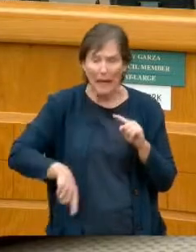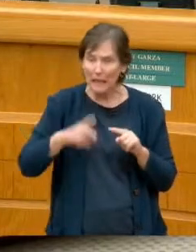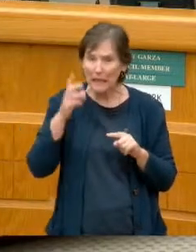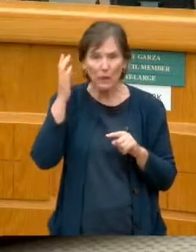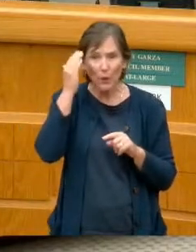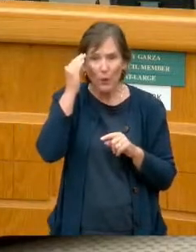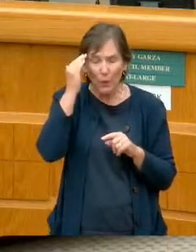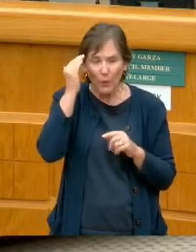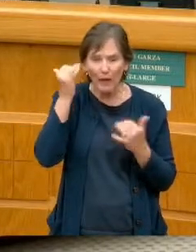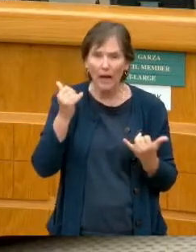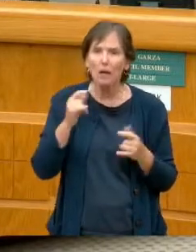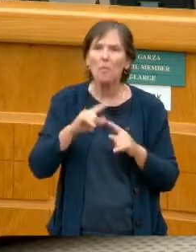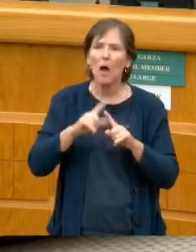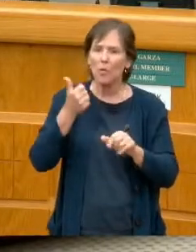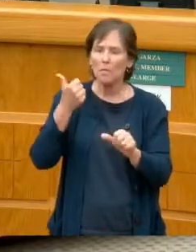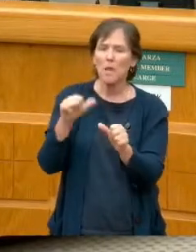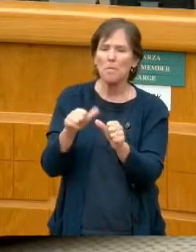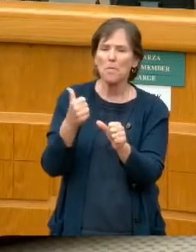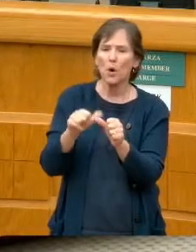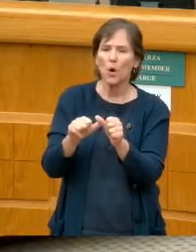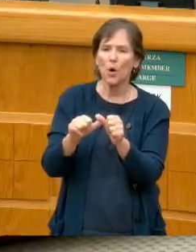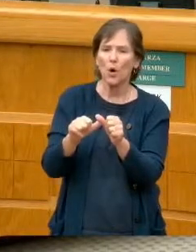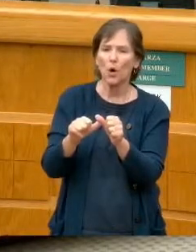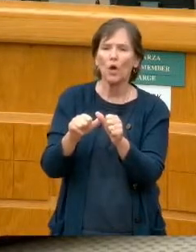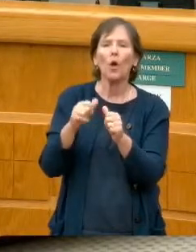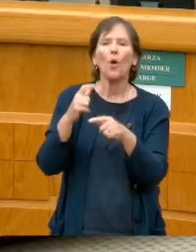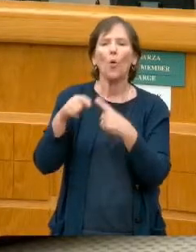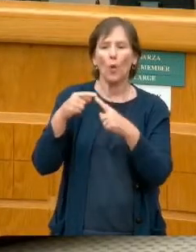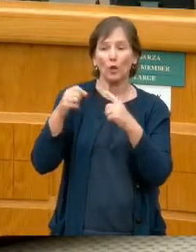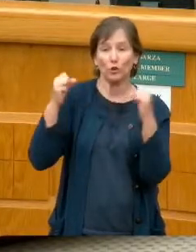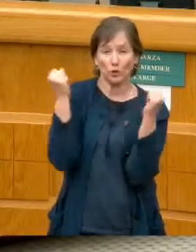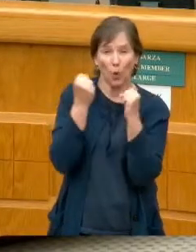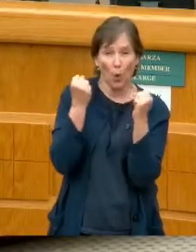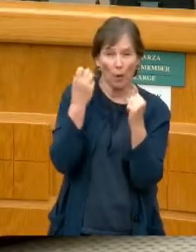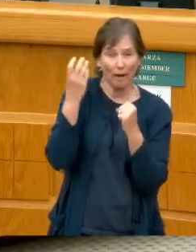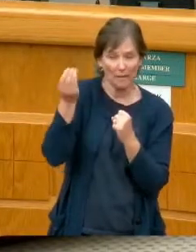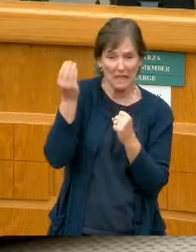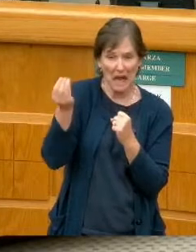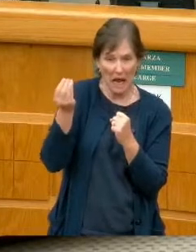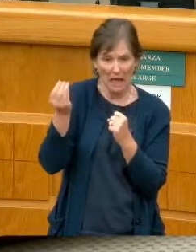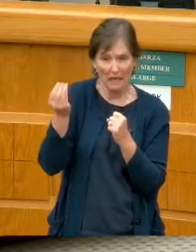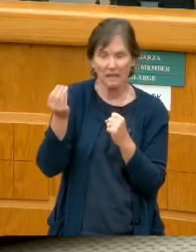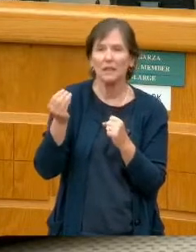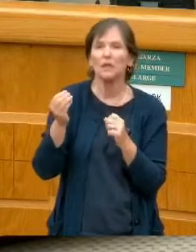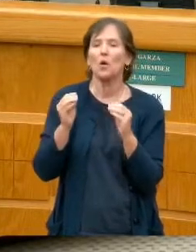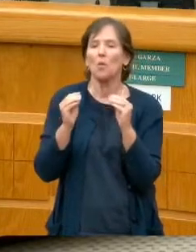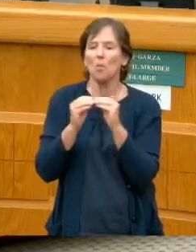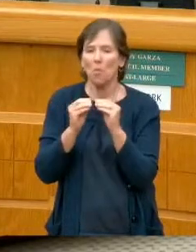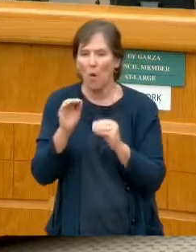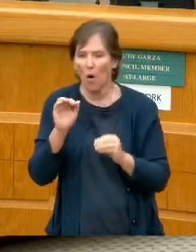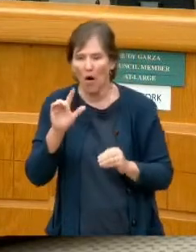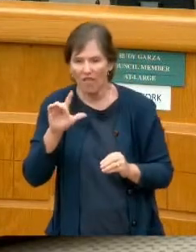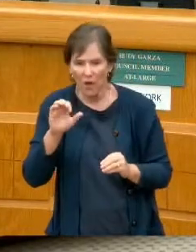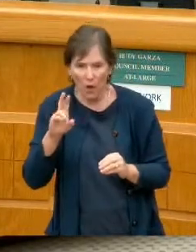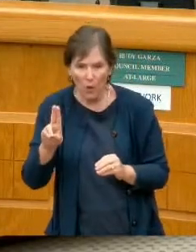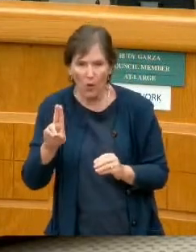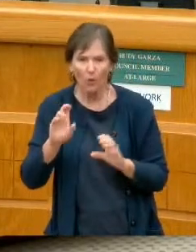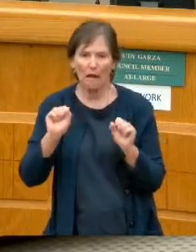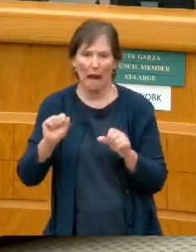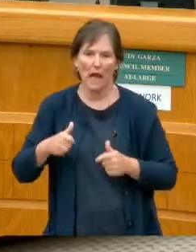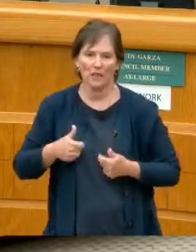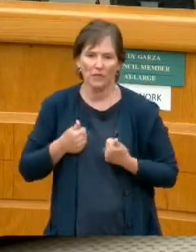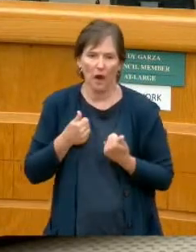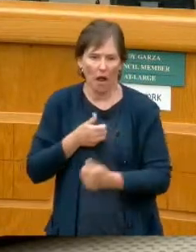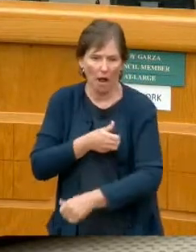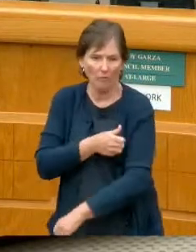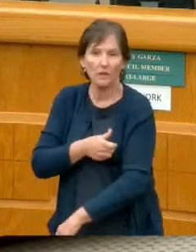during the wintertime. So follow CDC recommendations, get your flu shot. Sometime next week would be great so you can have